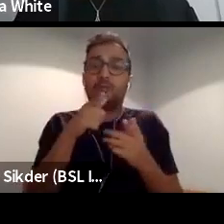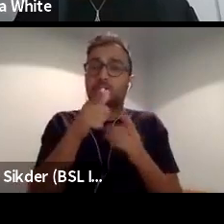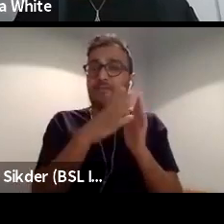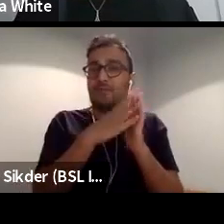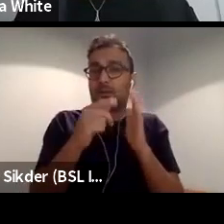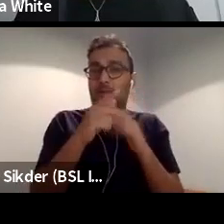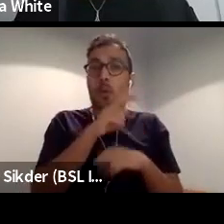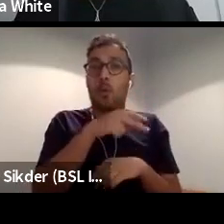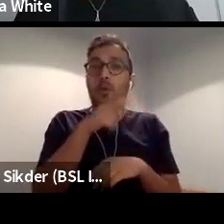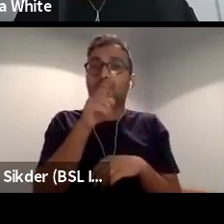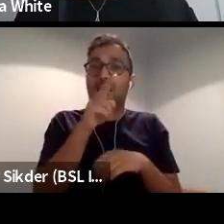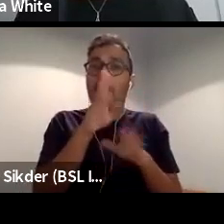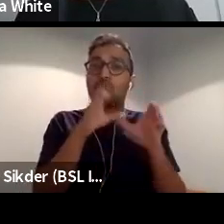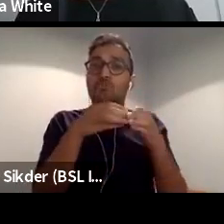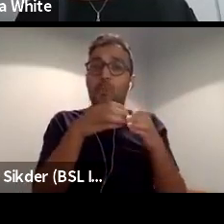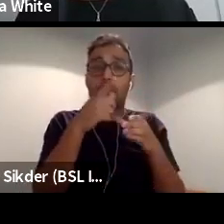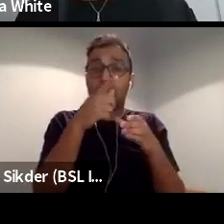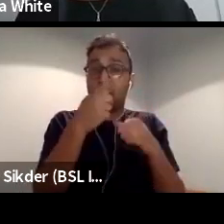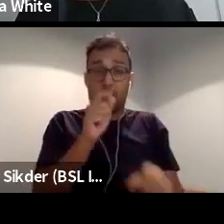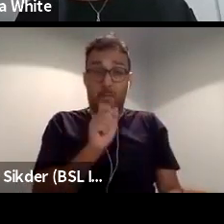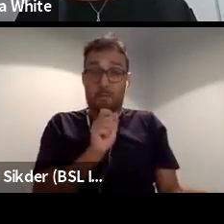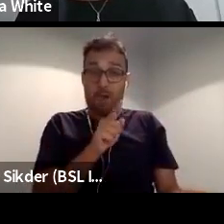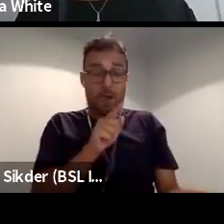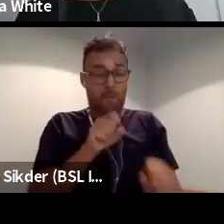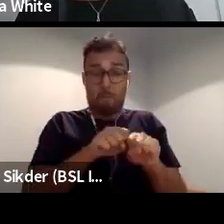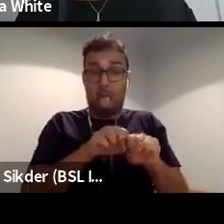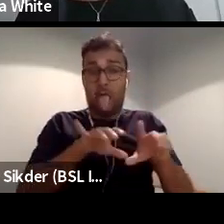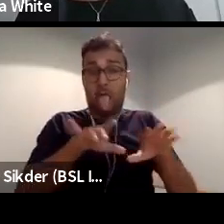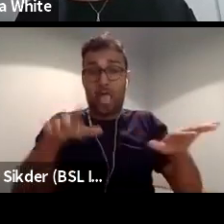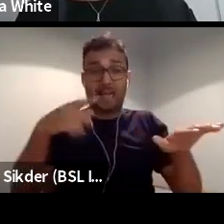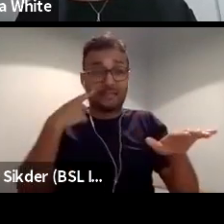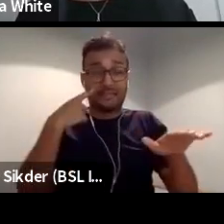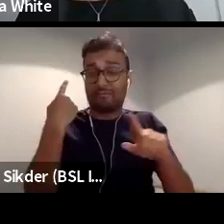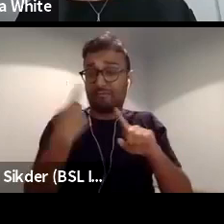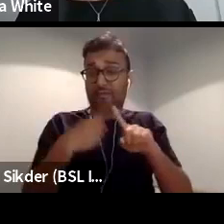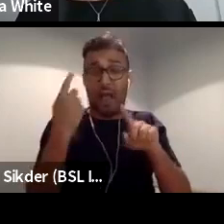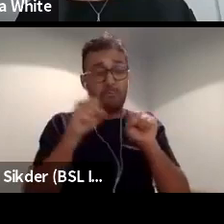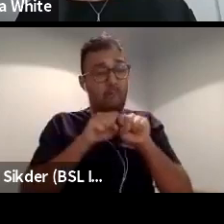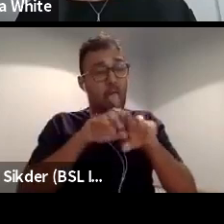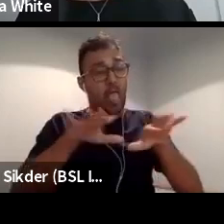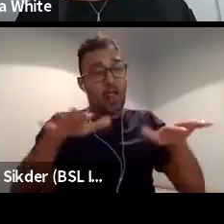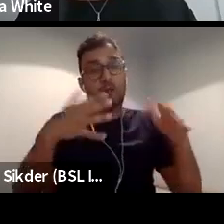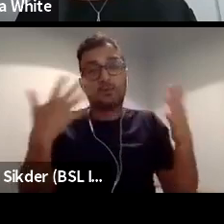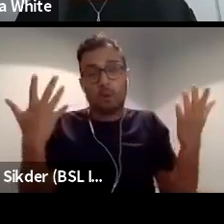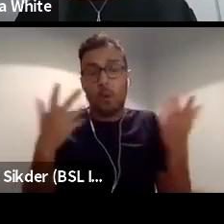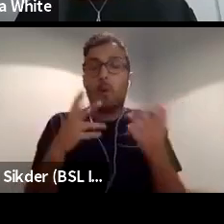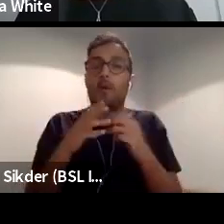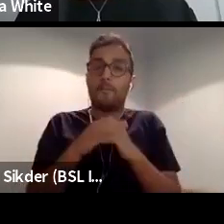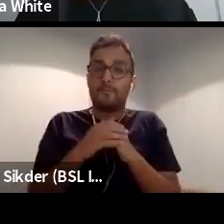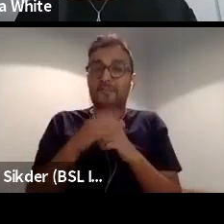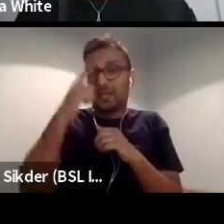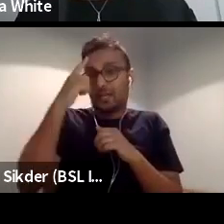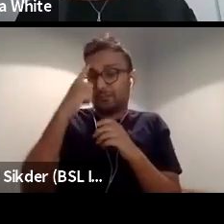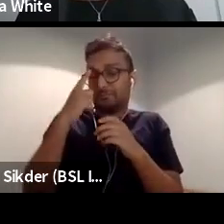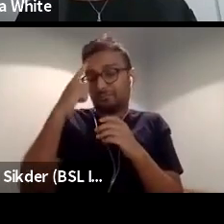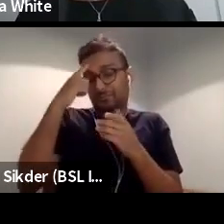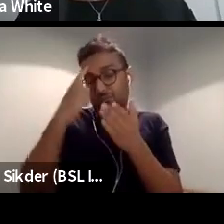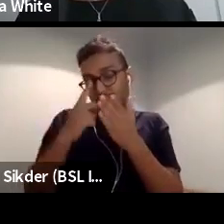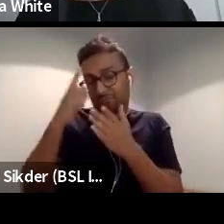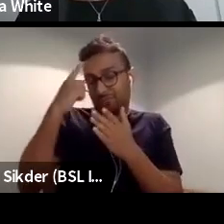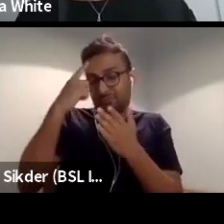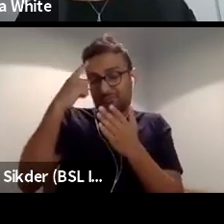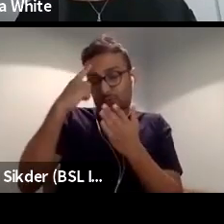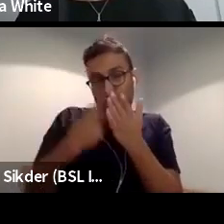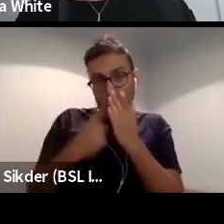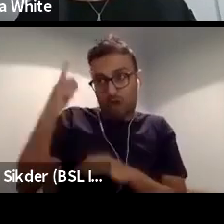the entire world within seconds. So I pray that the Almighty blesses this event, and I'm sure the panelists will cover this in more